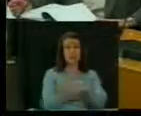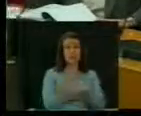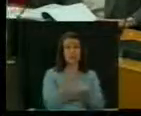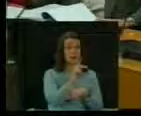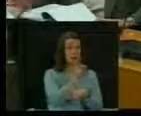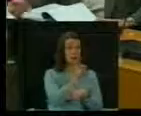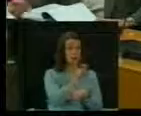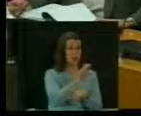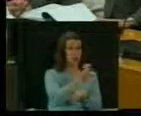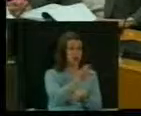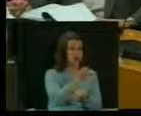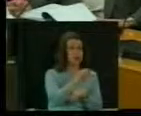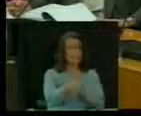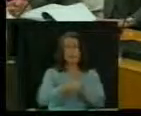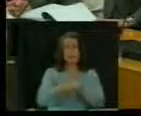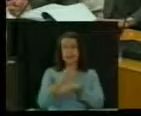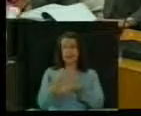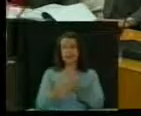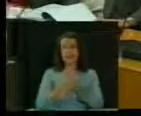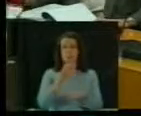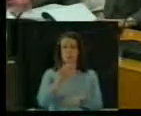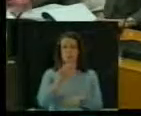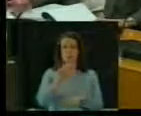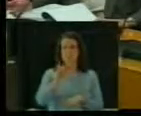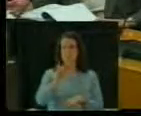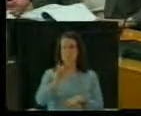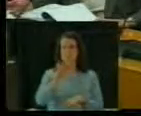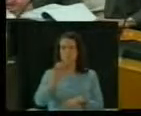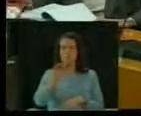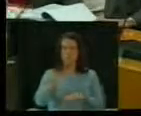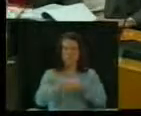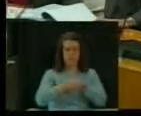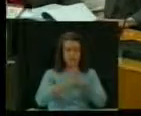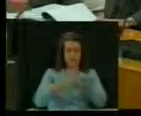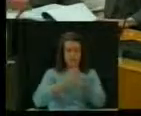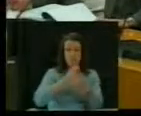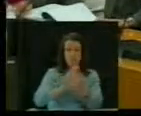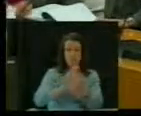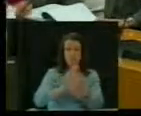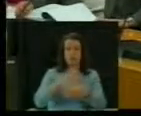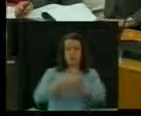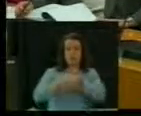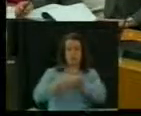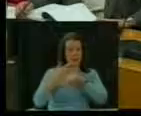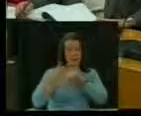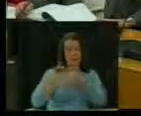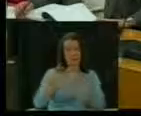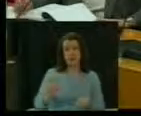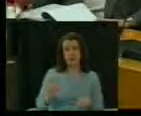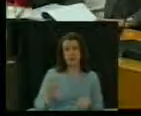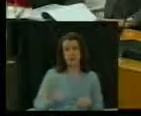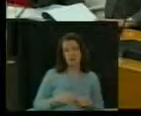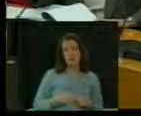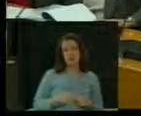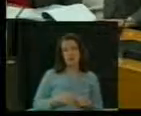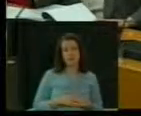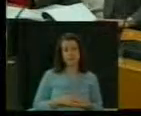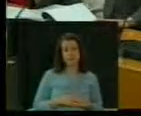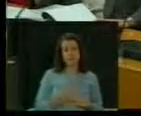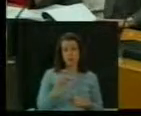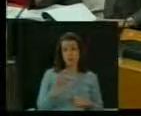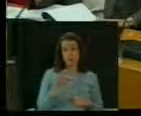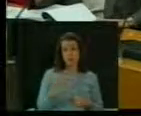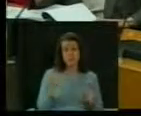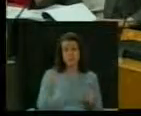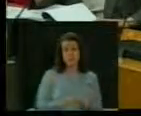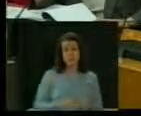theft. That is committing theft. And when they're stealing from Knox County, they're stealing from mobile meals, they're